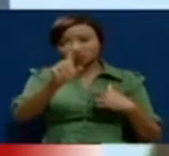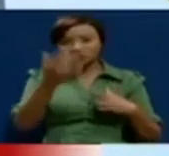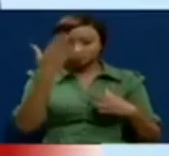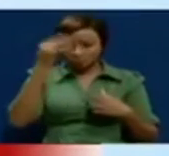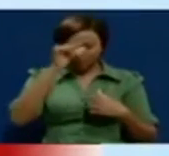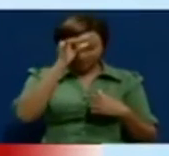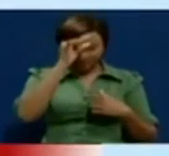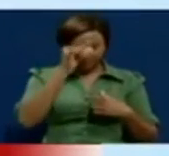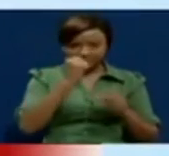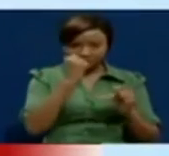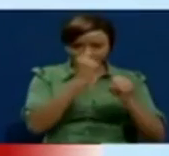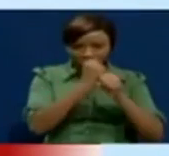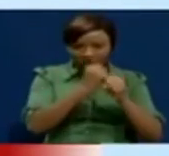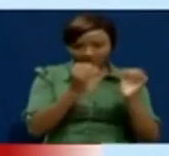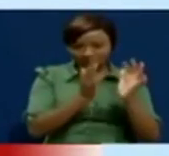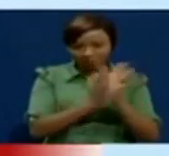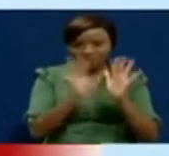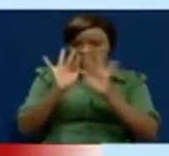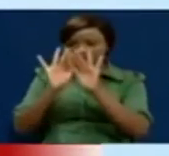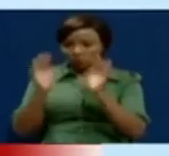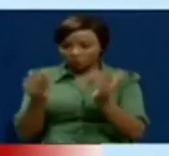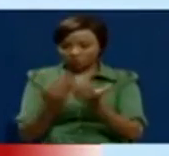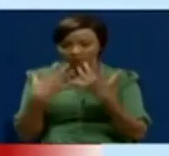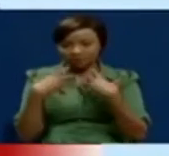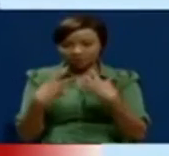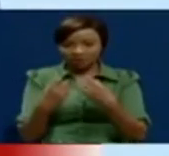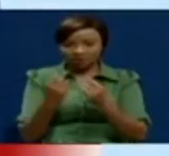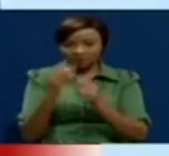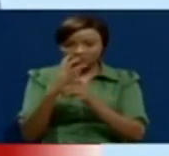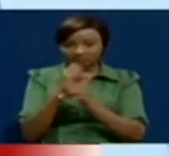in collaboration with the World Health Organization